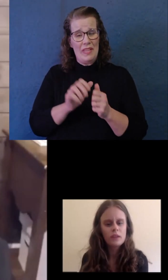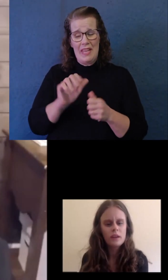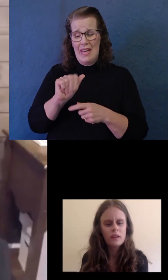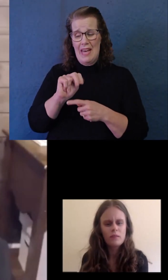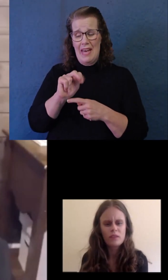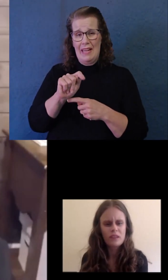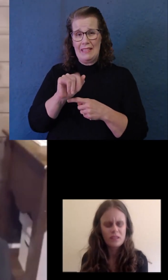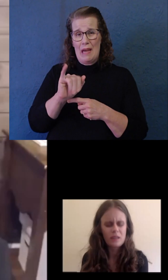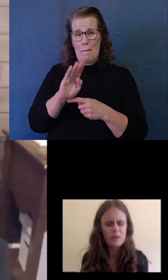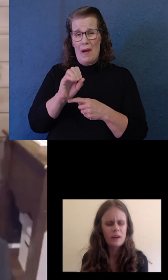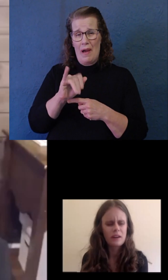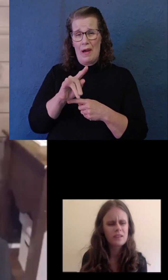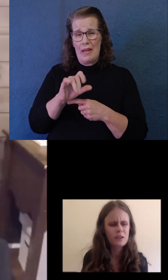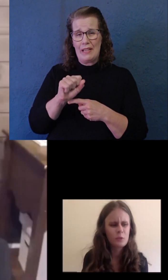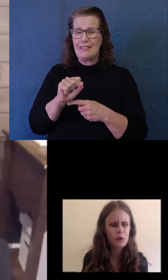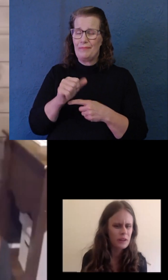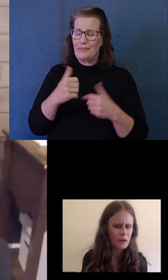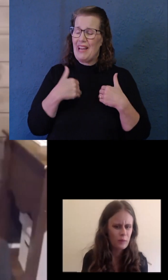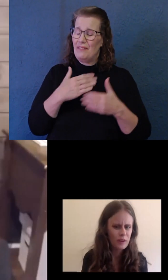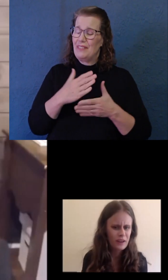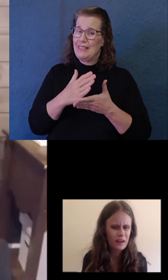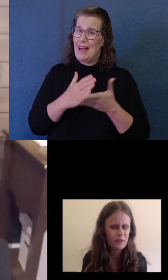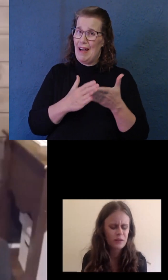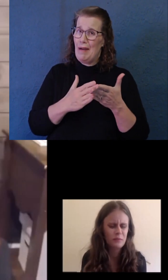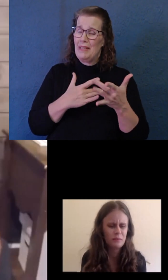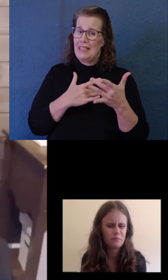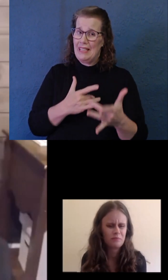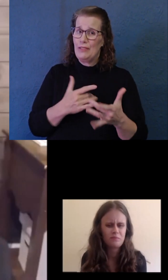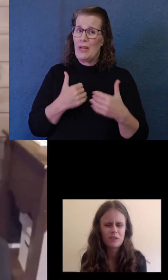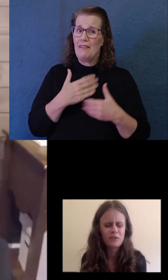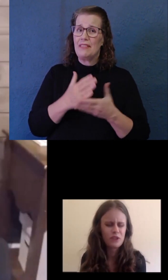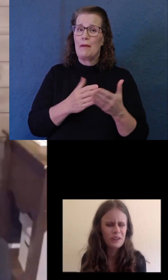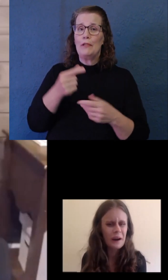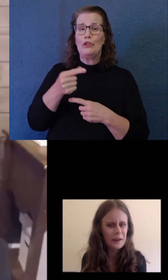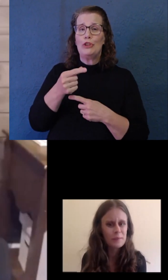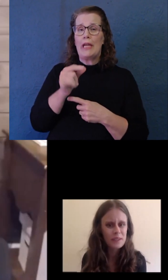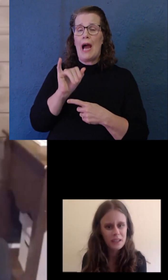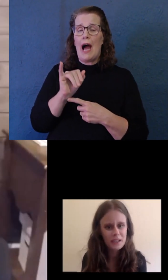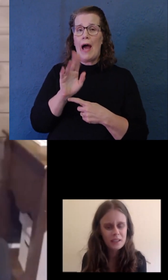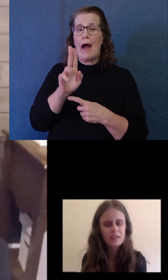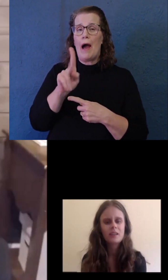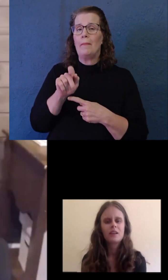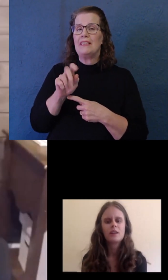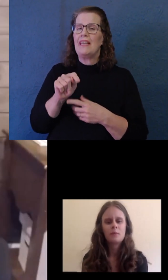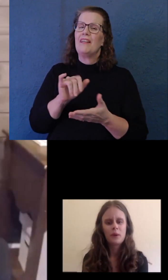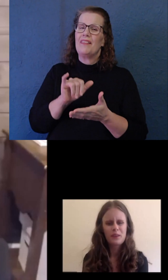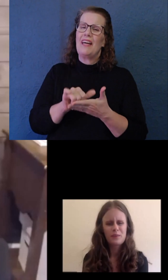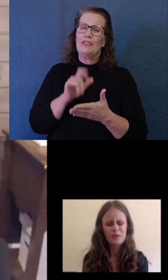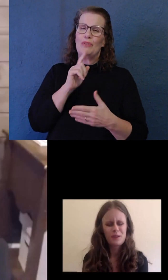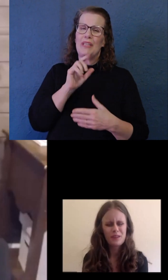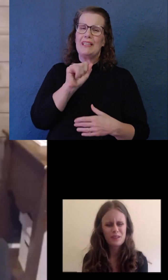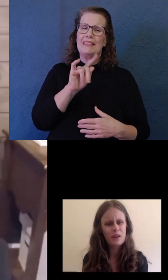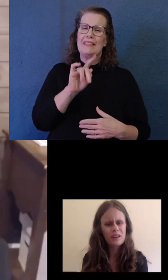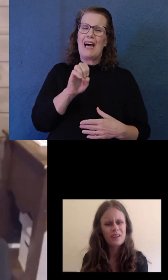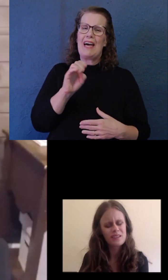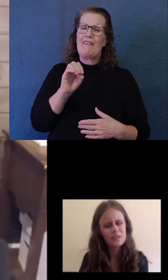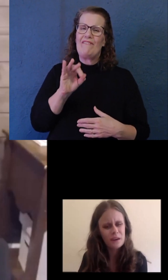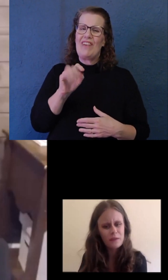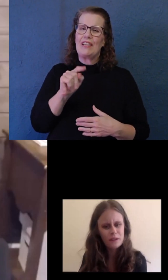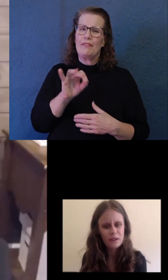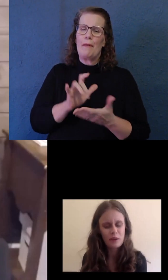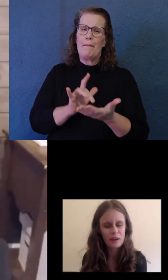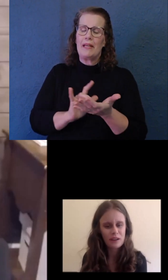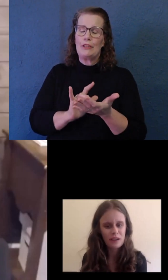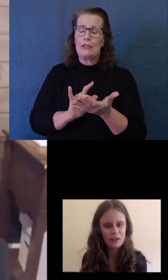Sometimes we say that with these antibiotics, it is pretty common to have some GI upset with them. So it is a